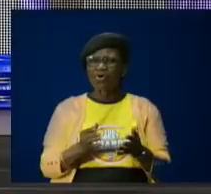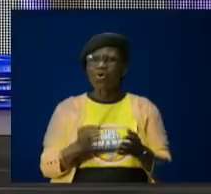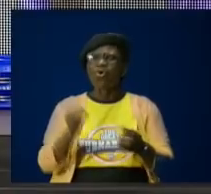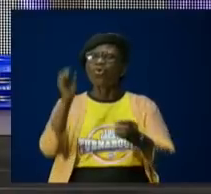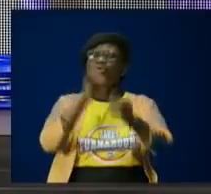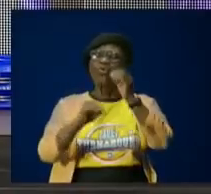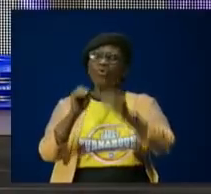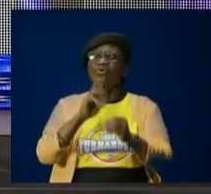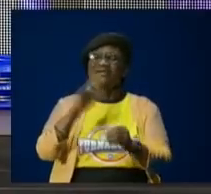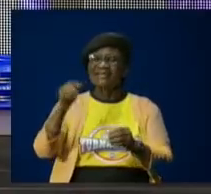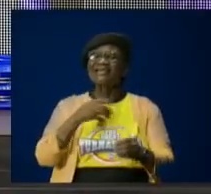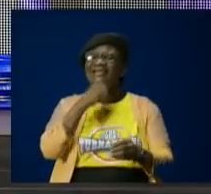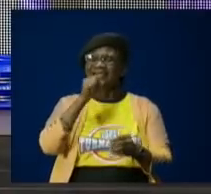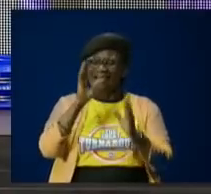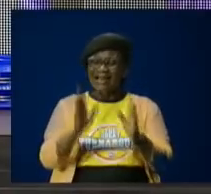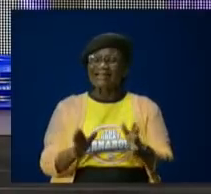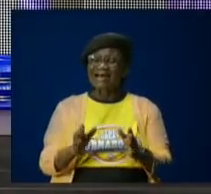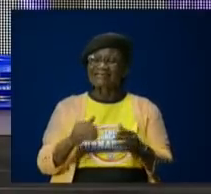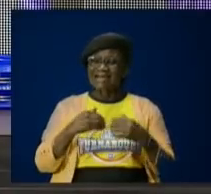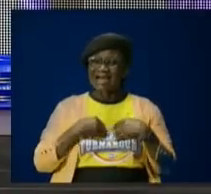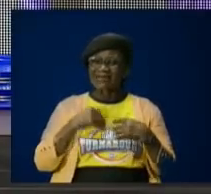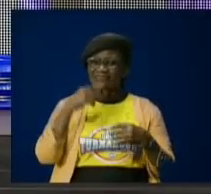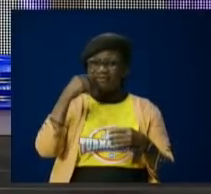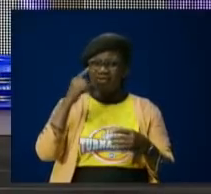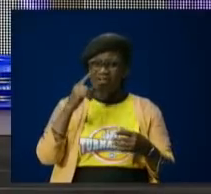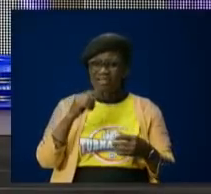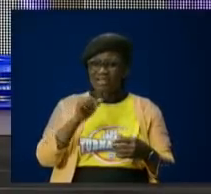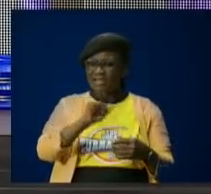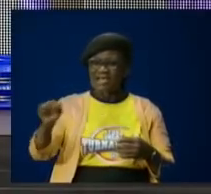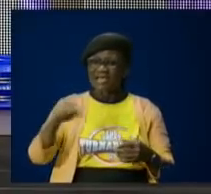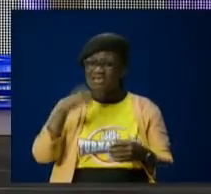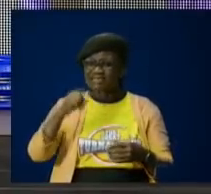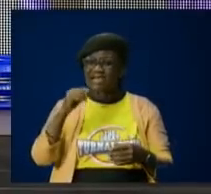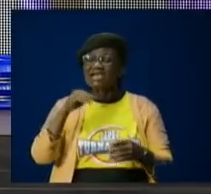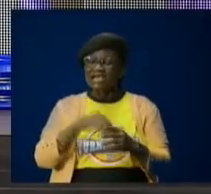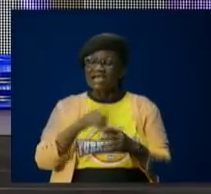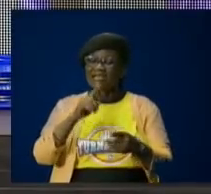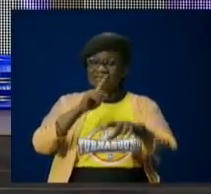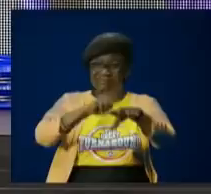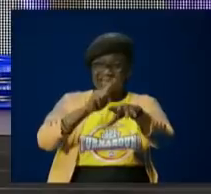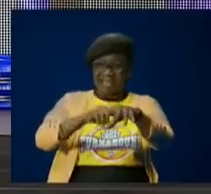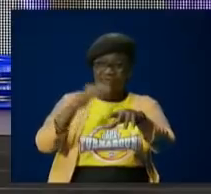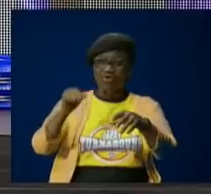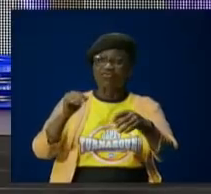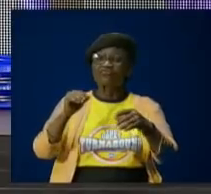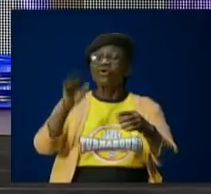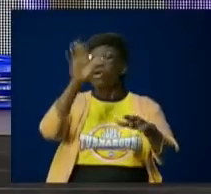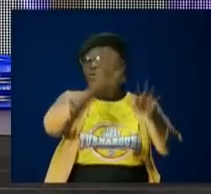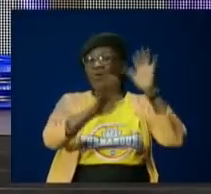Oh, the elders have a saying that it's in time of trouble you know your friends.